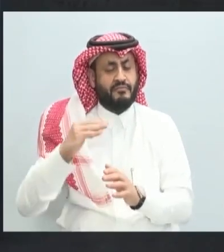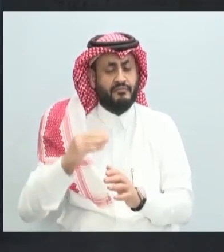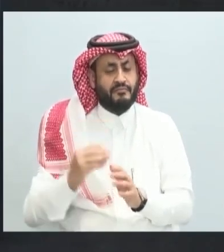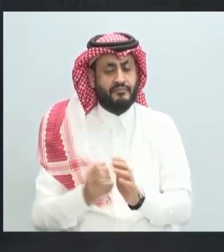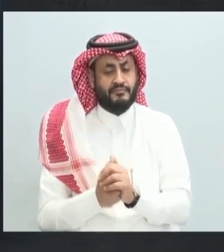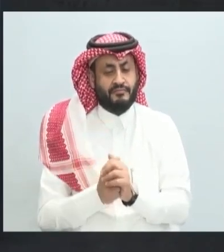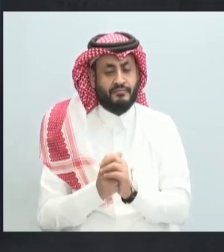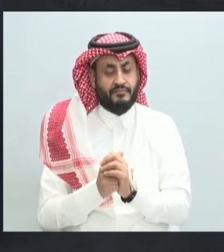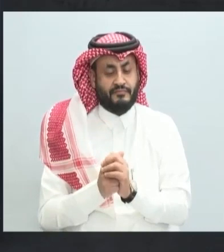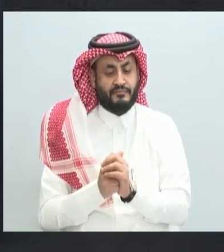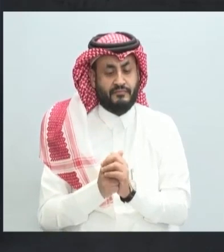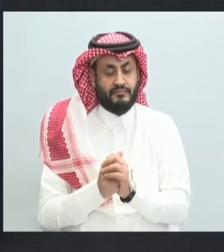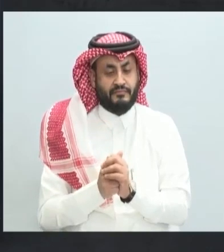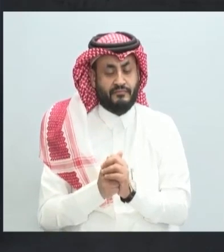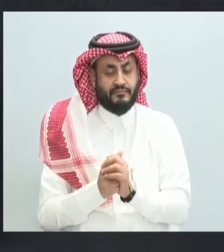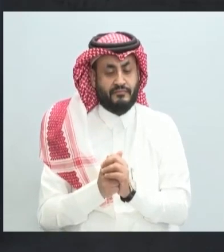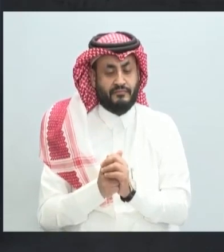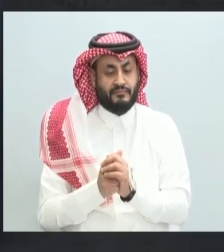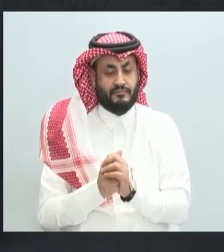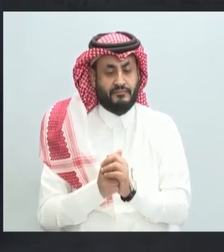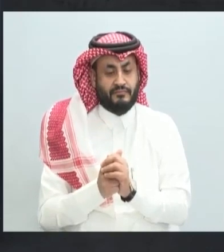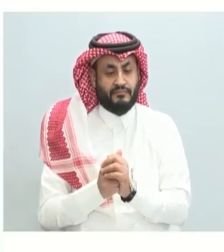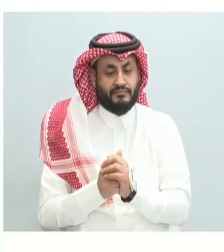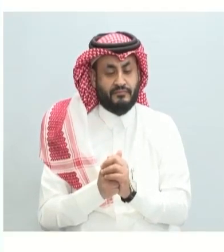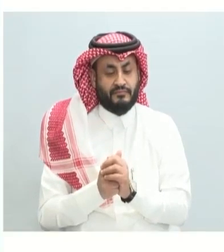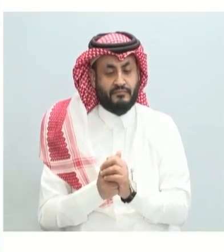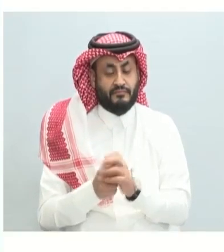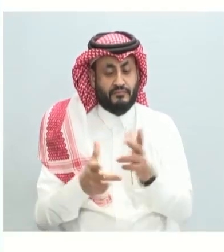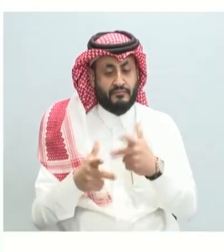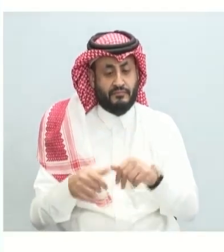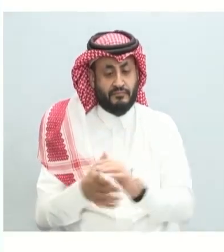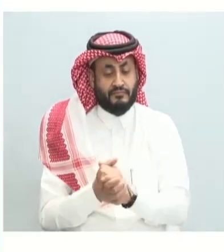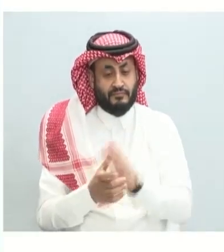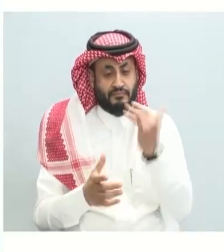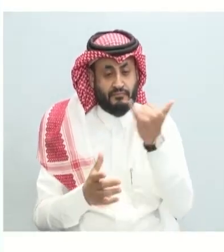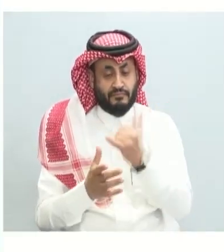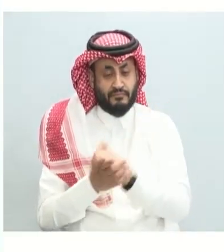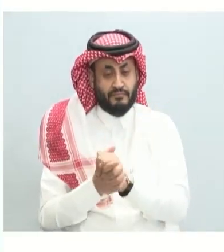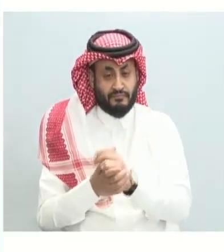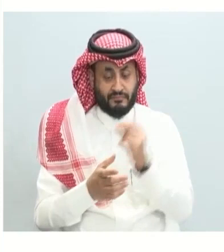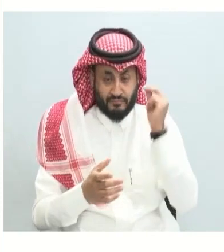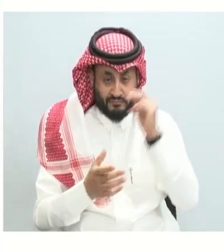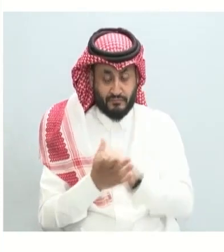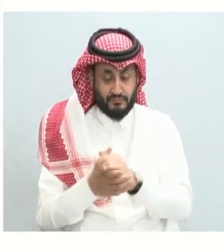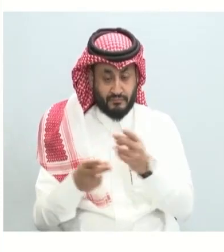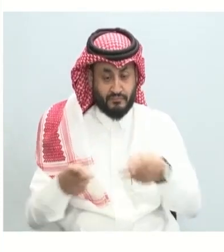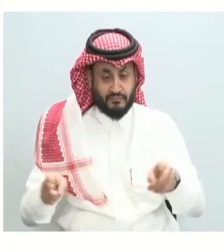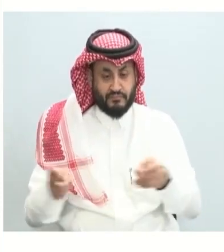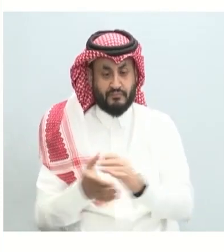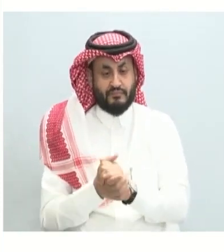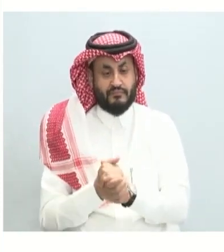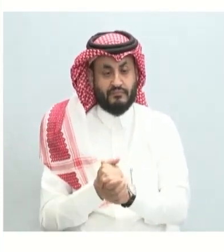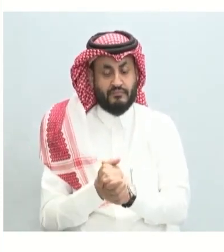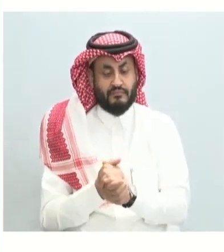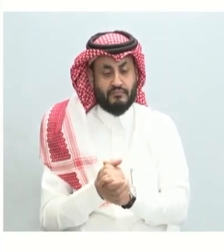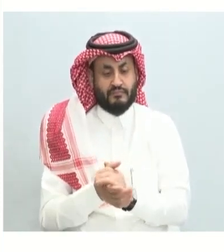of these 4 questions. So at the end, it is important that you can chant this chant and also